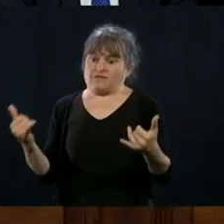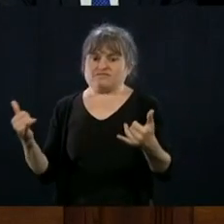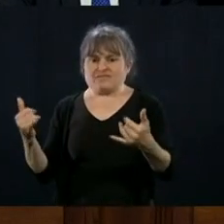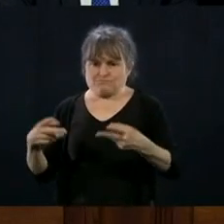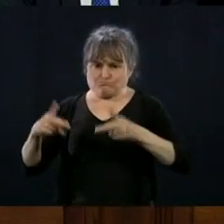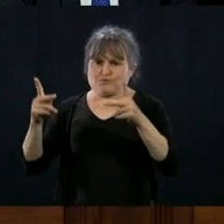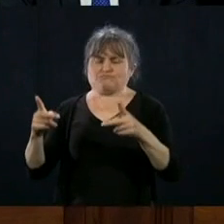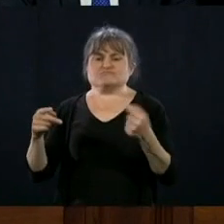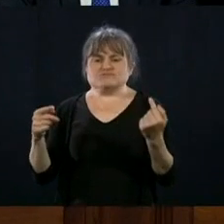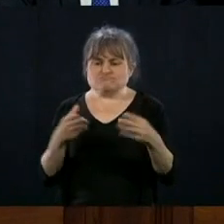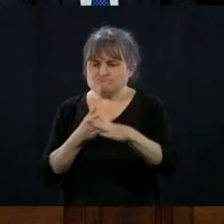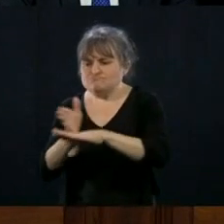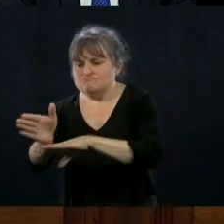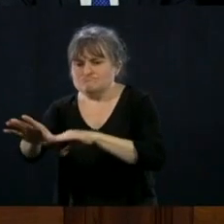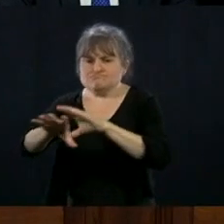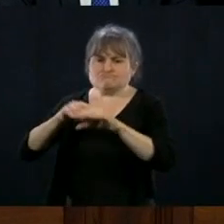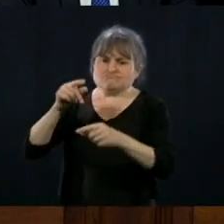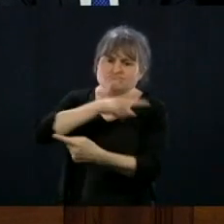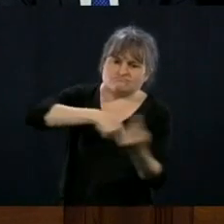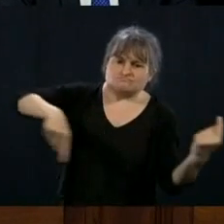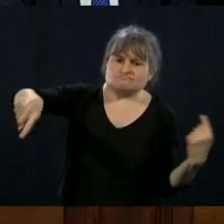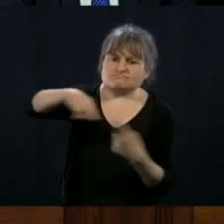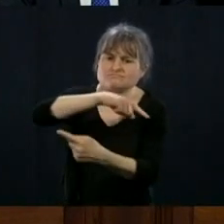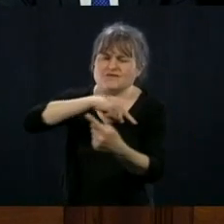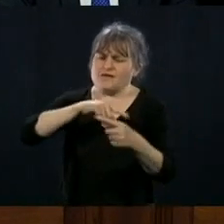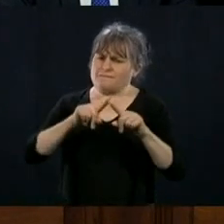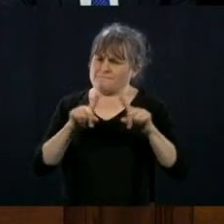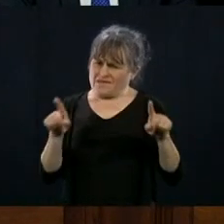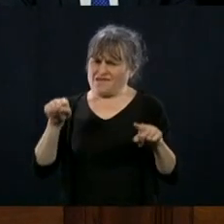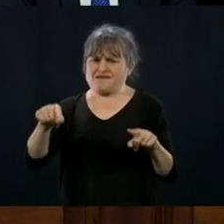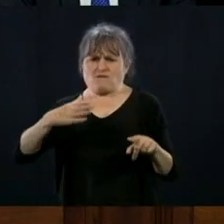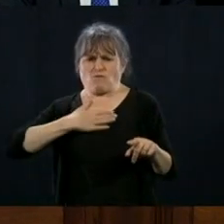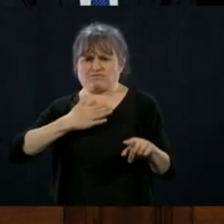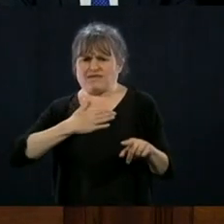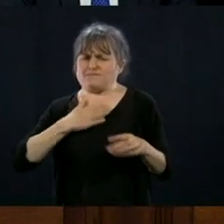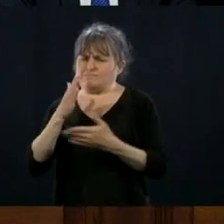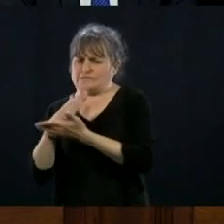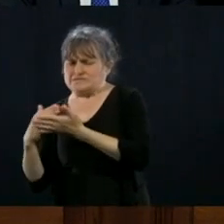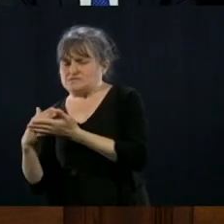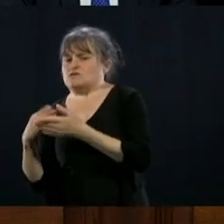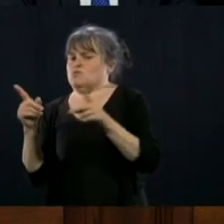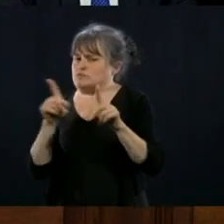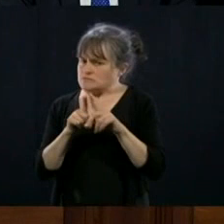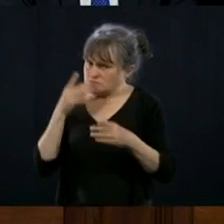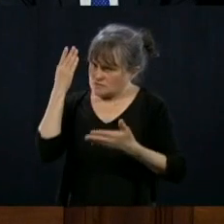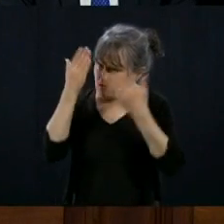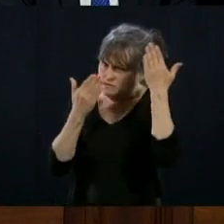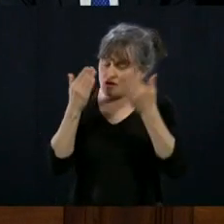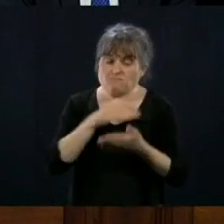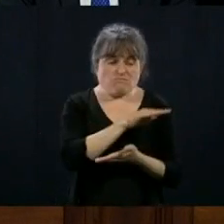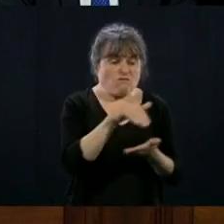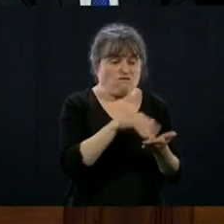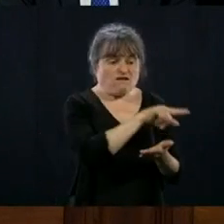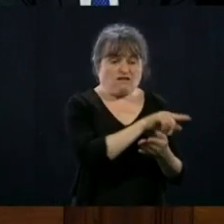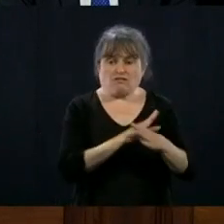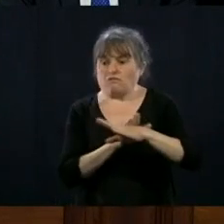worried that this deconfinement may make it that people from Montreal will take advantage of it to go to those regions.